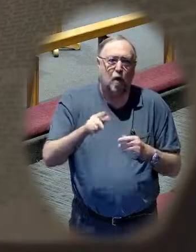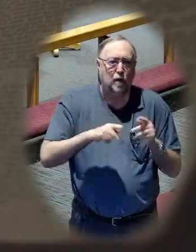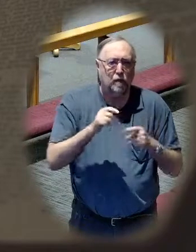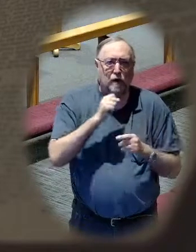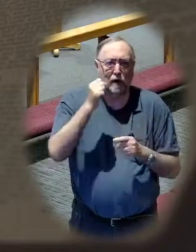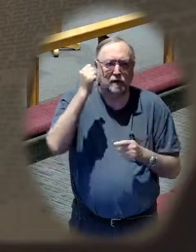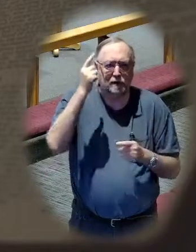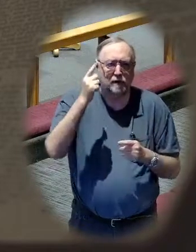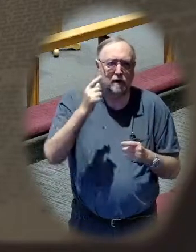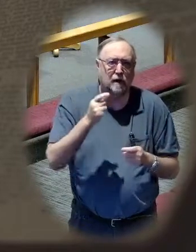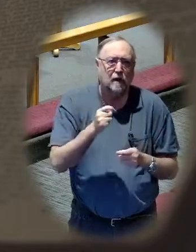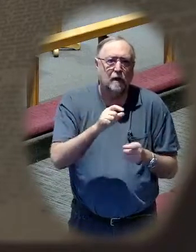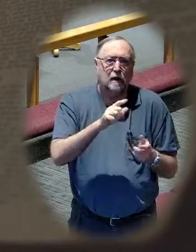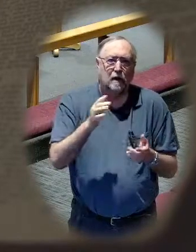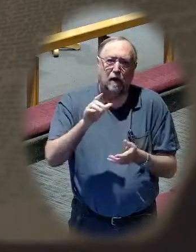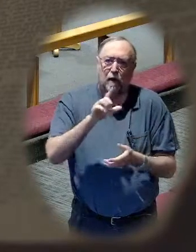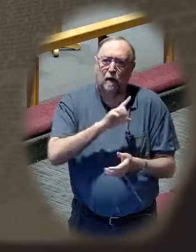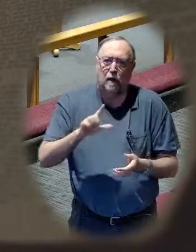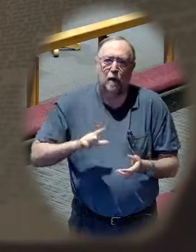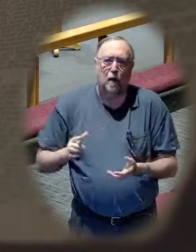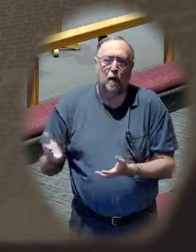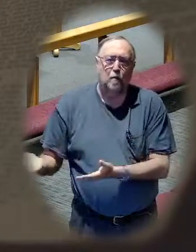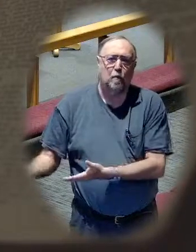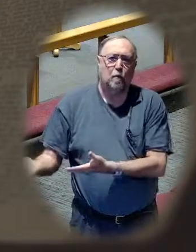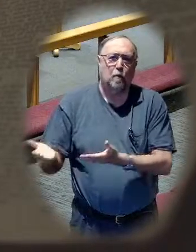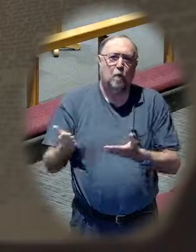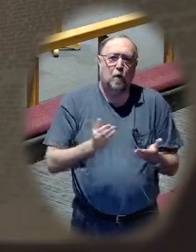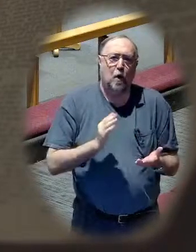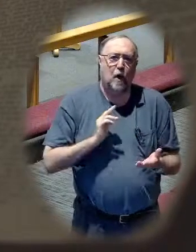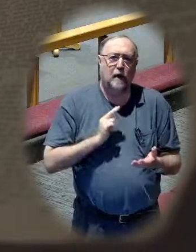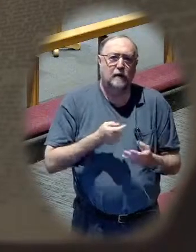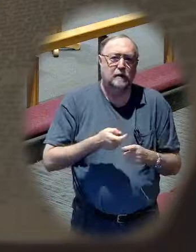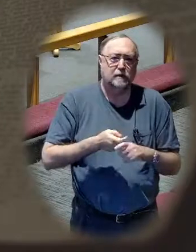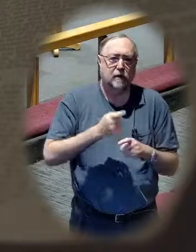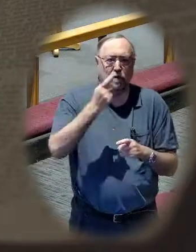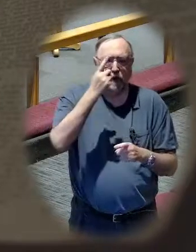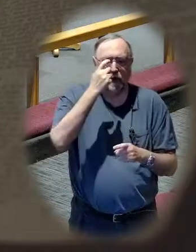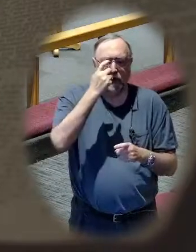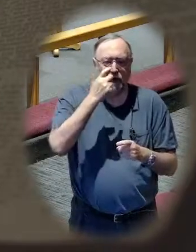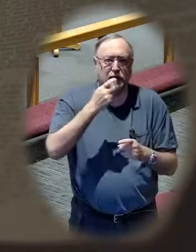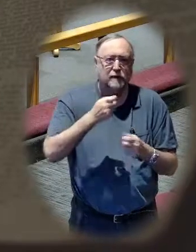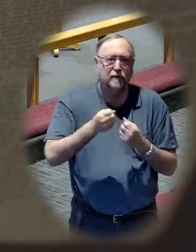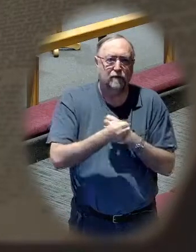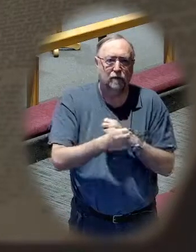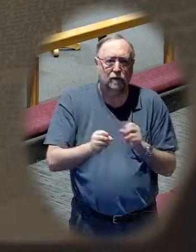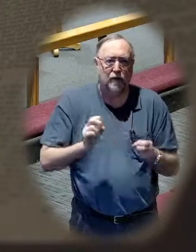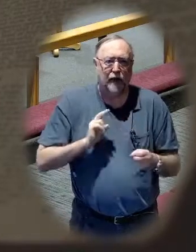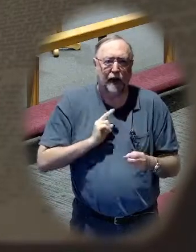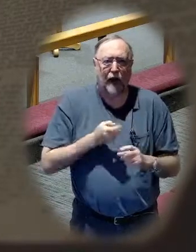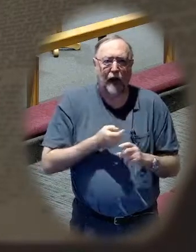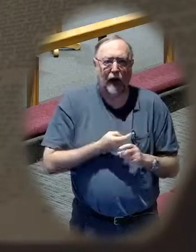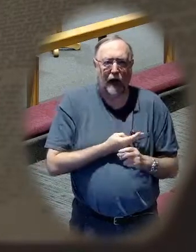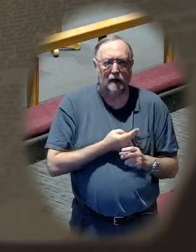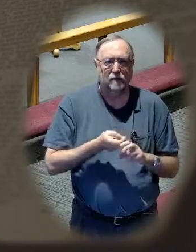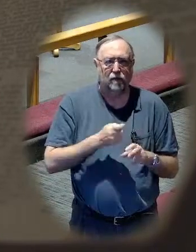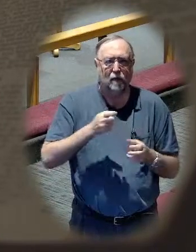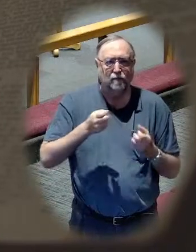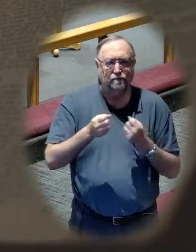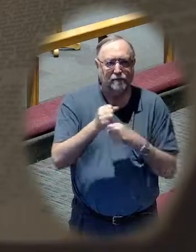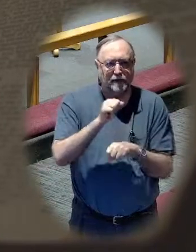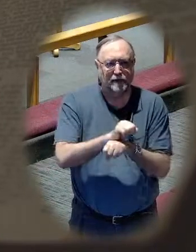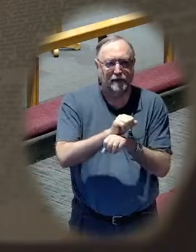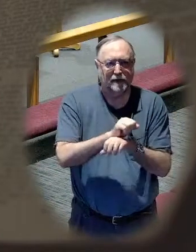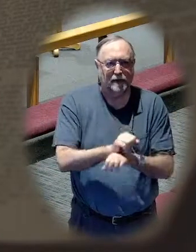hand, the Lord brought us out of Egypt from the house of slavery.' For when